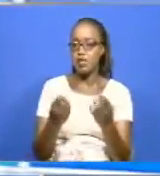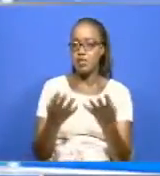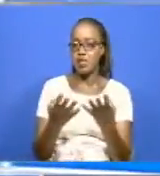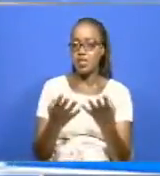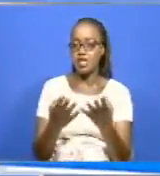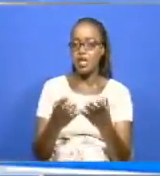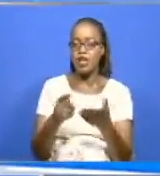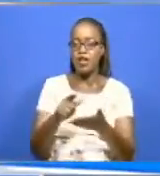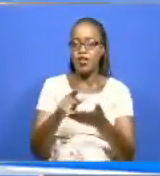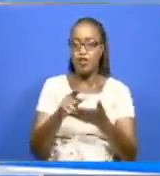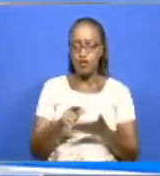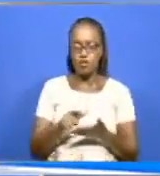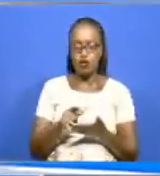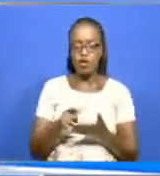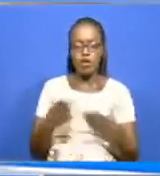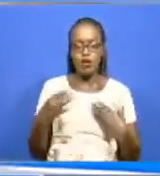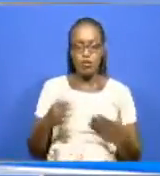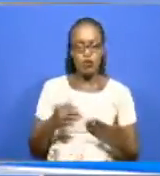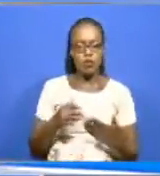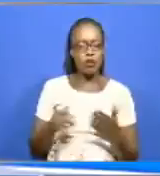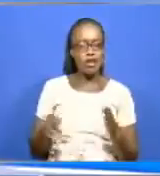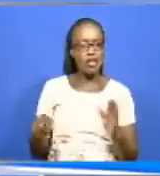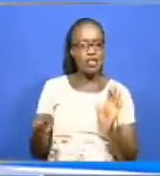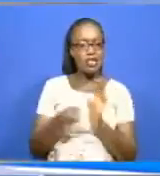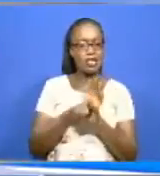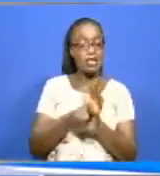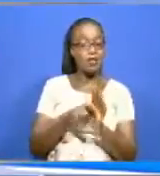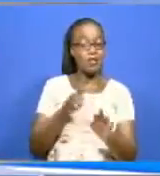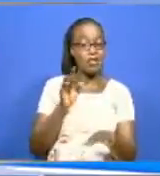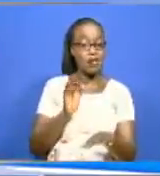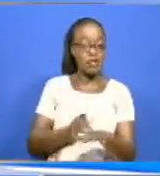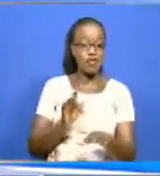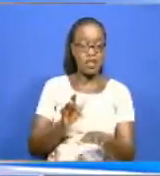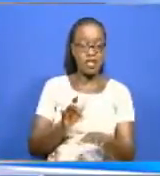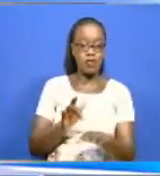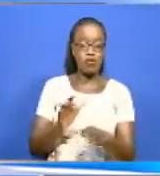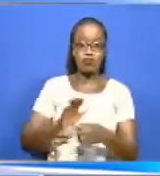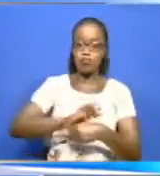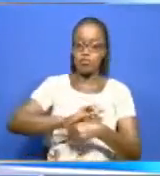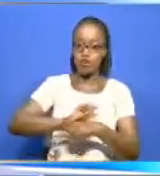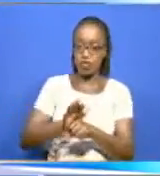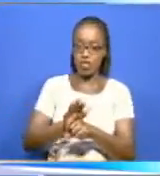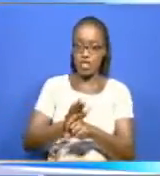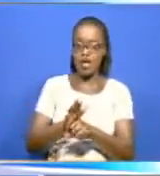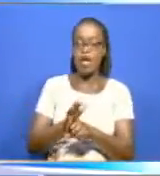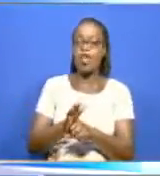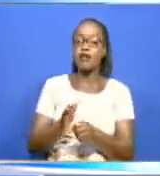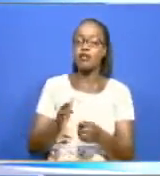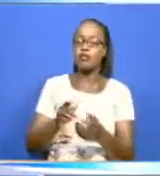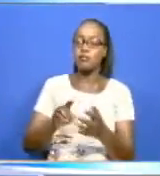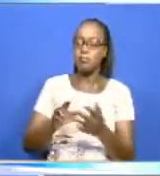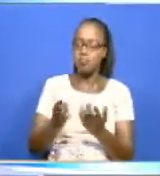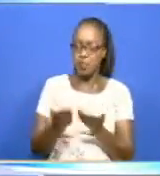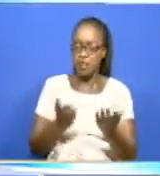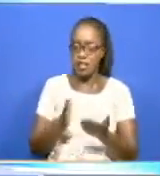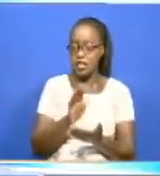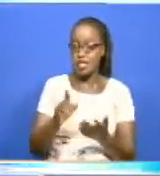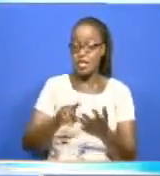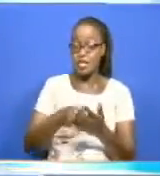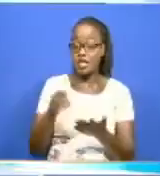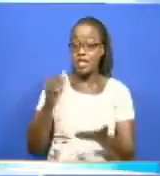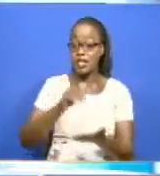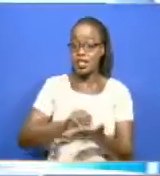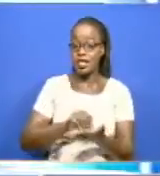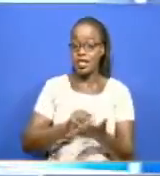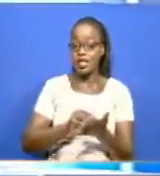adversely affected by the coronavirus pandemic to restart their businesses. Now, Chairman Mutavi Kithu, while speaking in